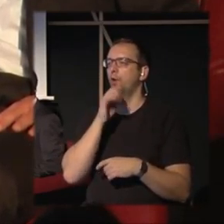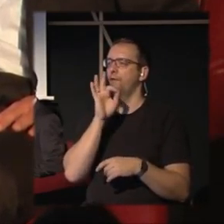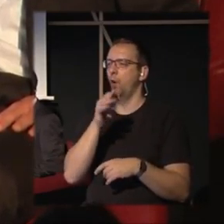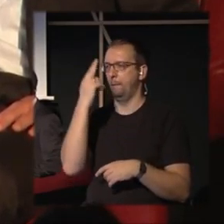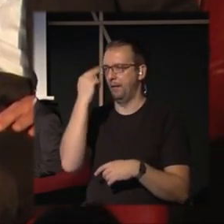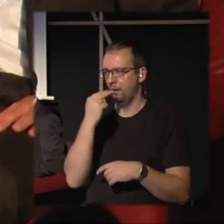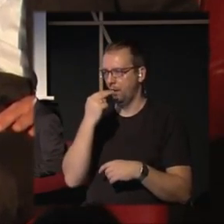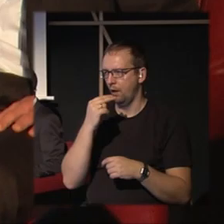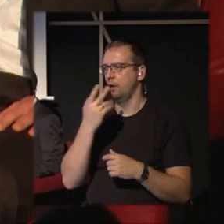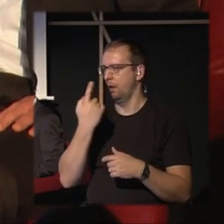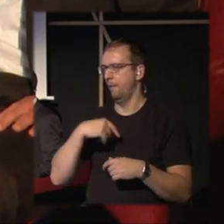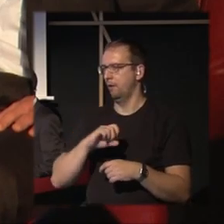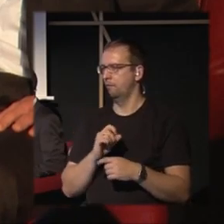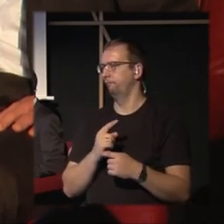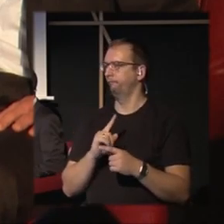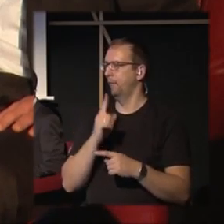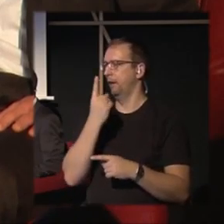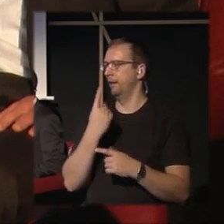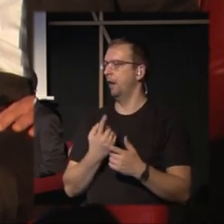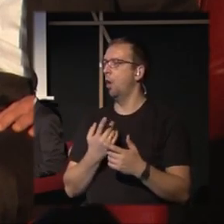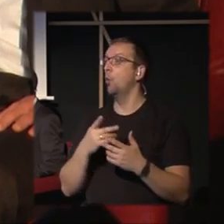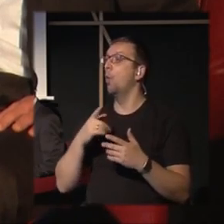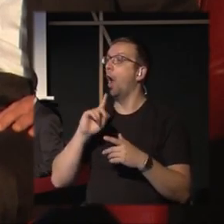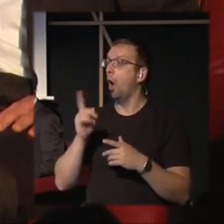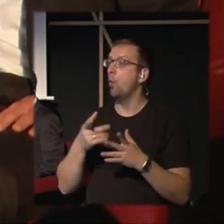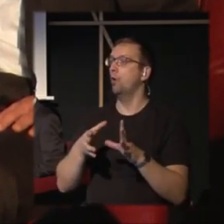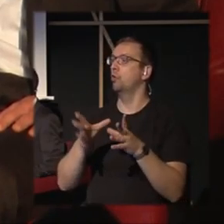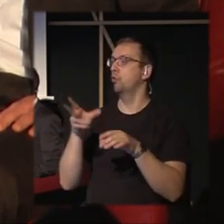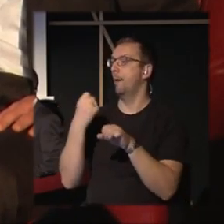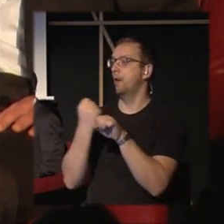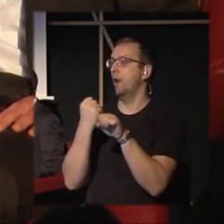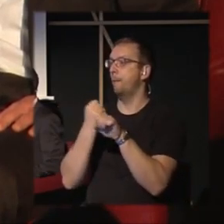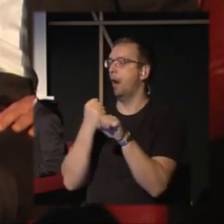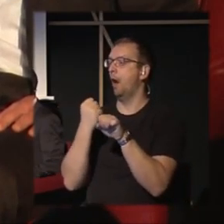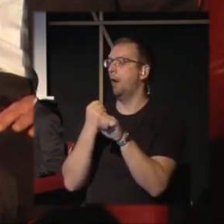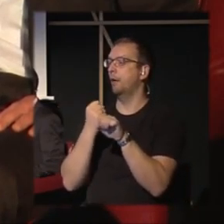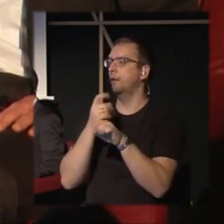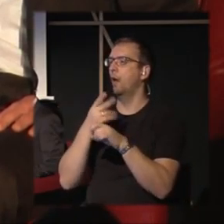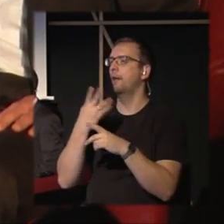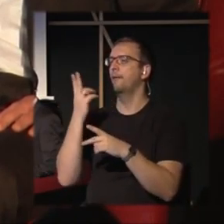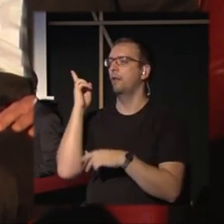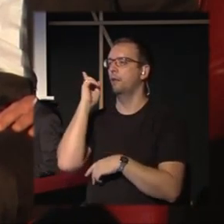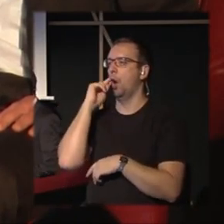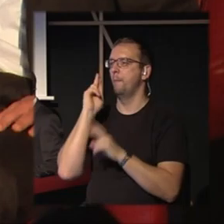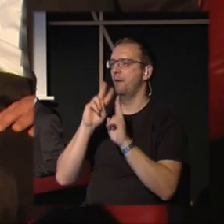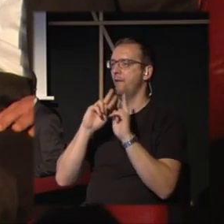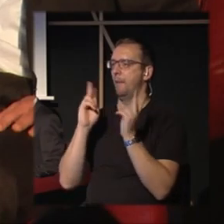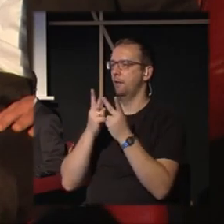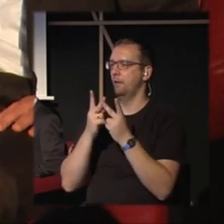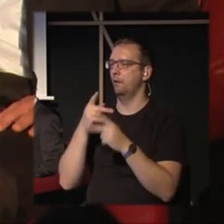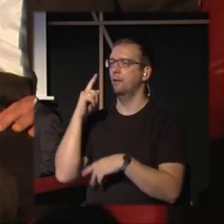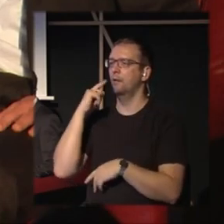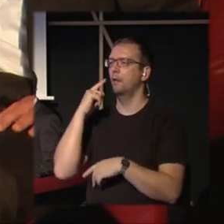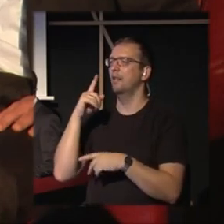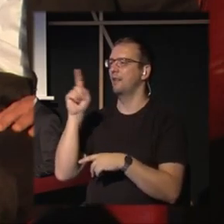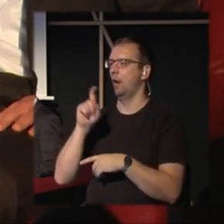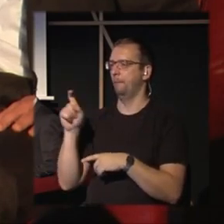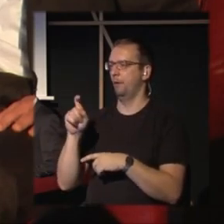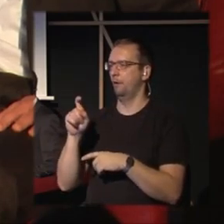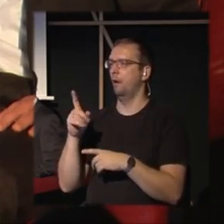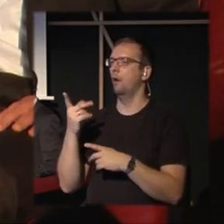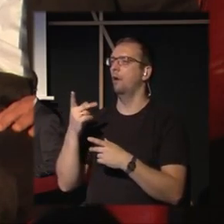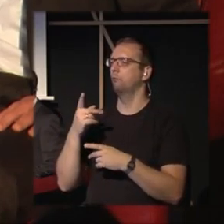We cooperate with Association of Deaf from Zagreb. It's the capital city of Croatia. We have some